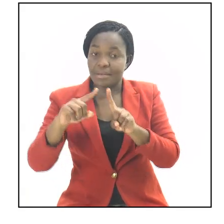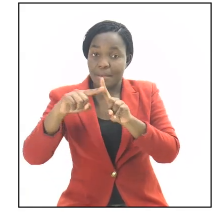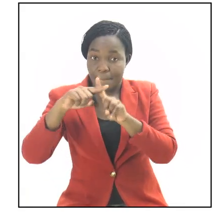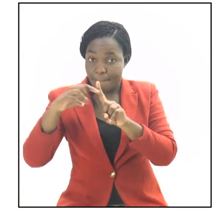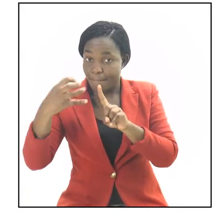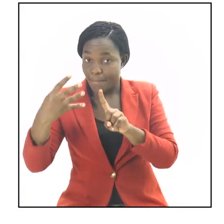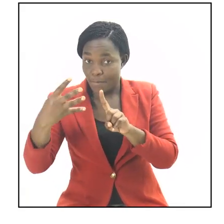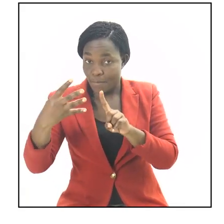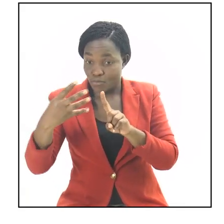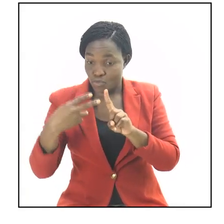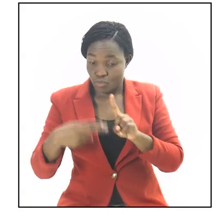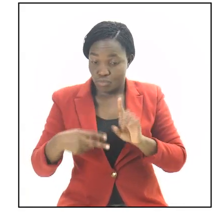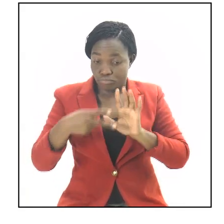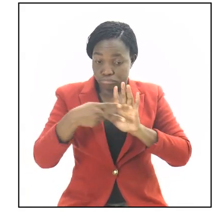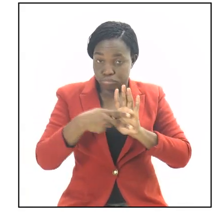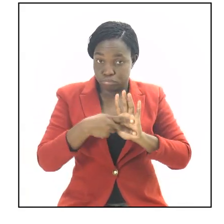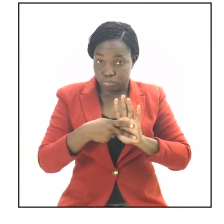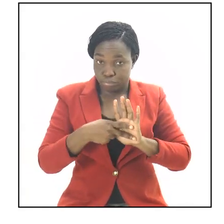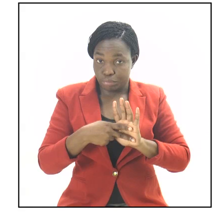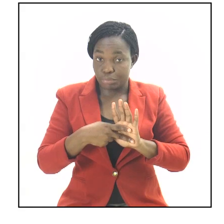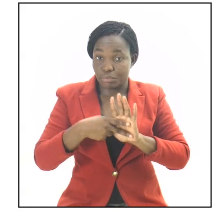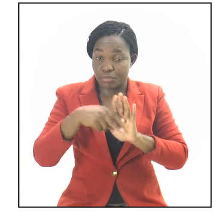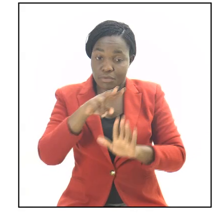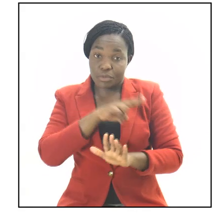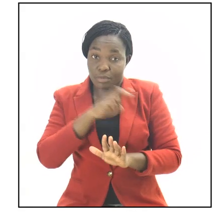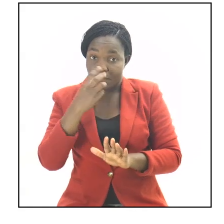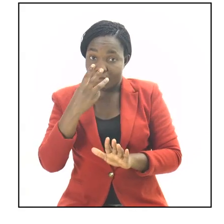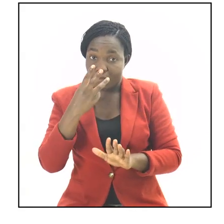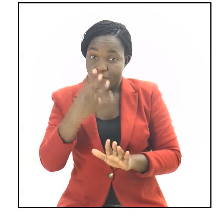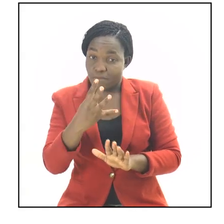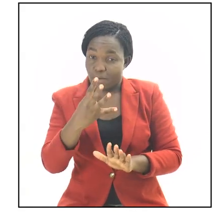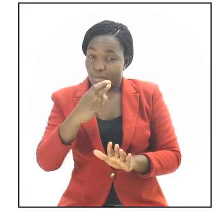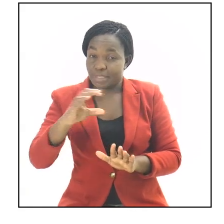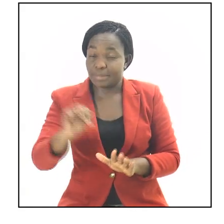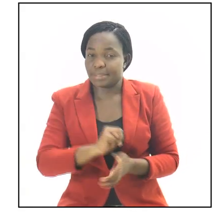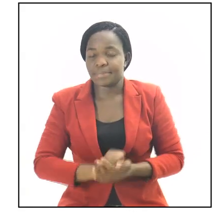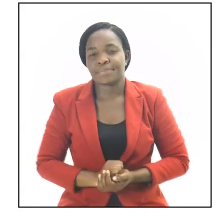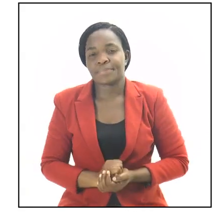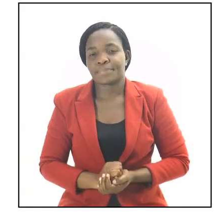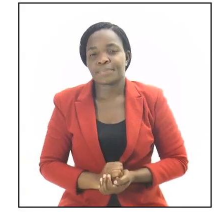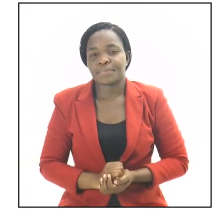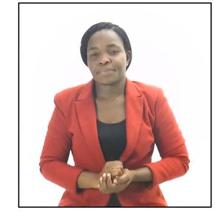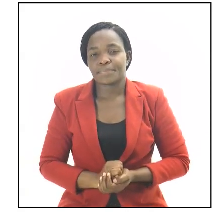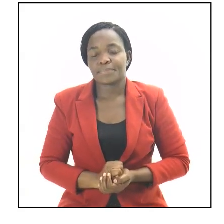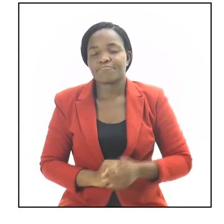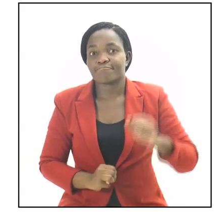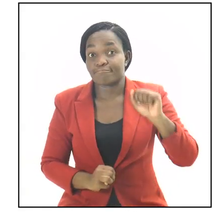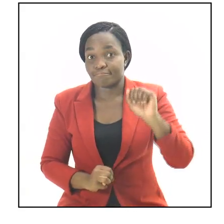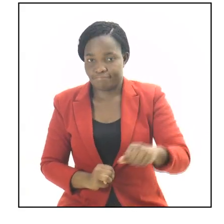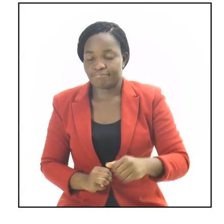4, which gives us an outline of 24 centimeters.